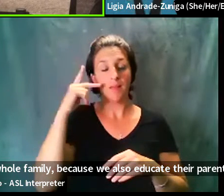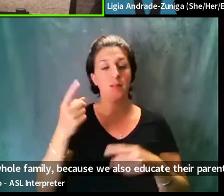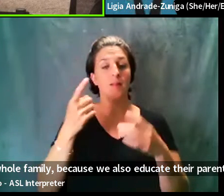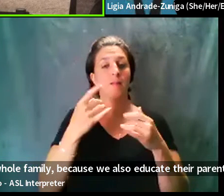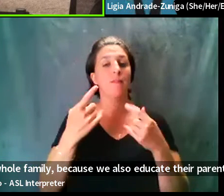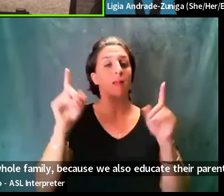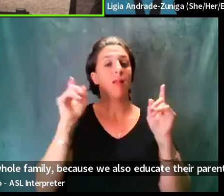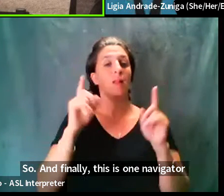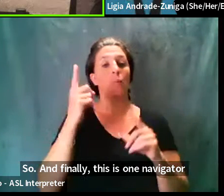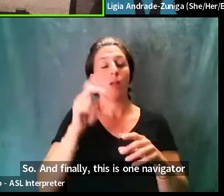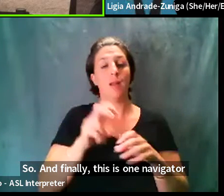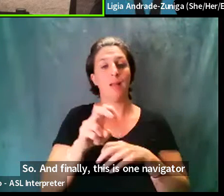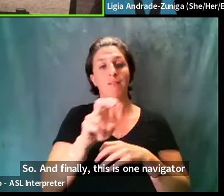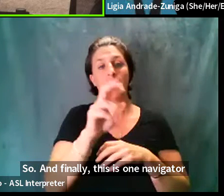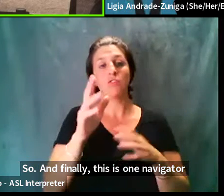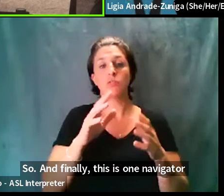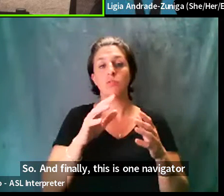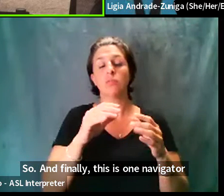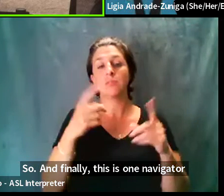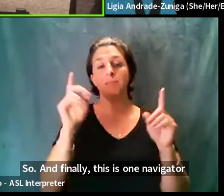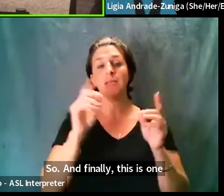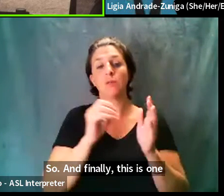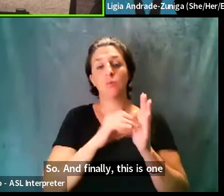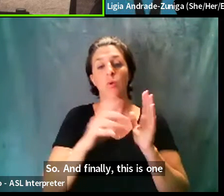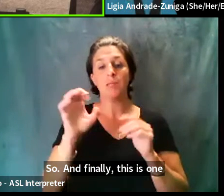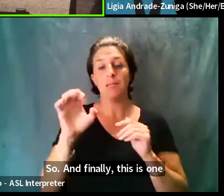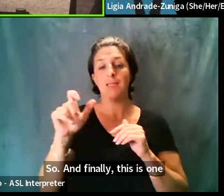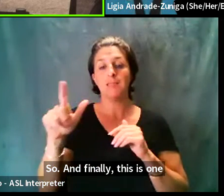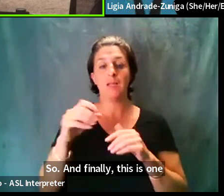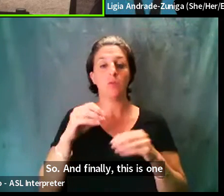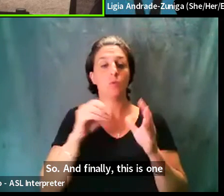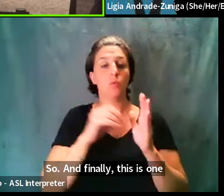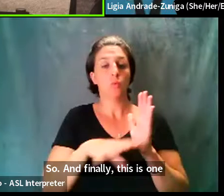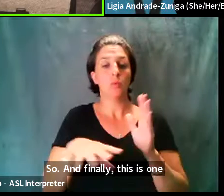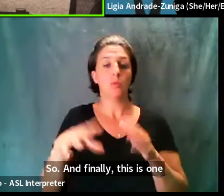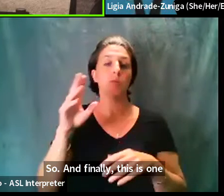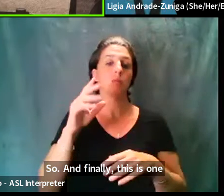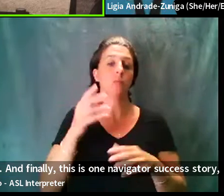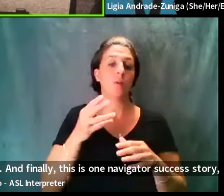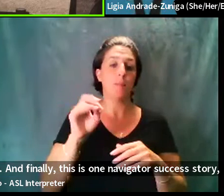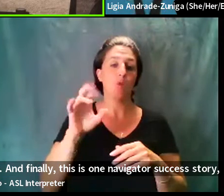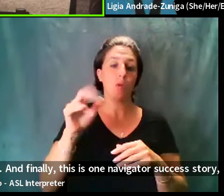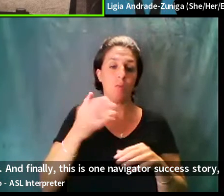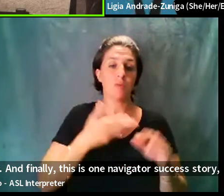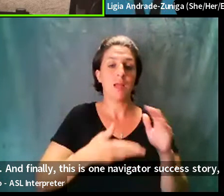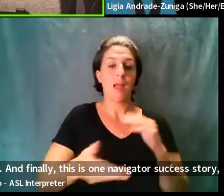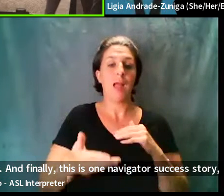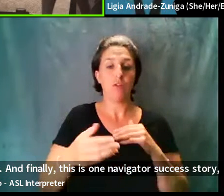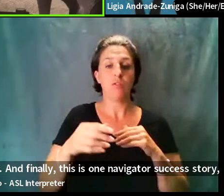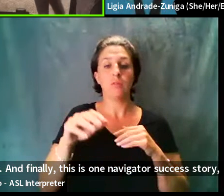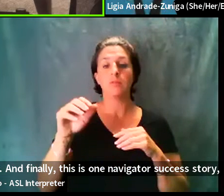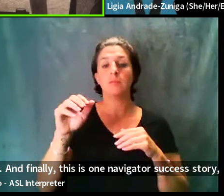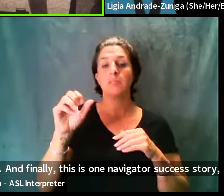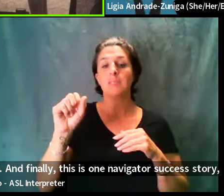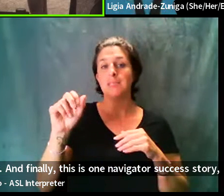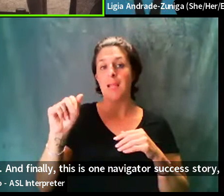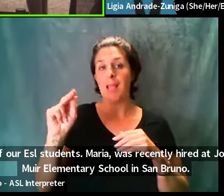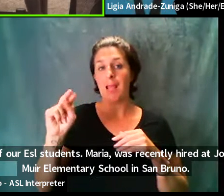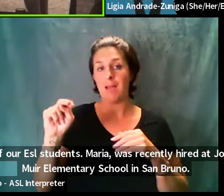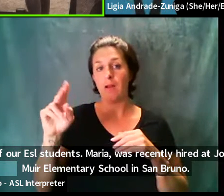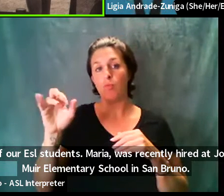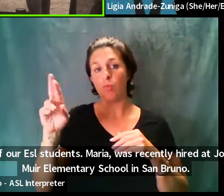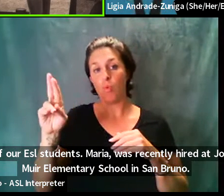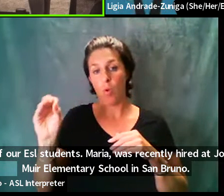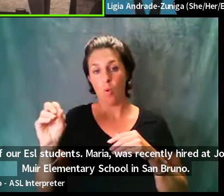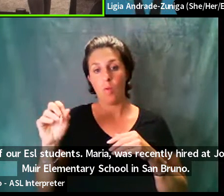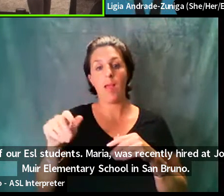success story. One of our ESL students, Maria, was recently hired at John Muir Elementary School in San Bruno as a part-time library